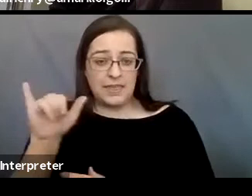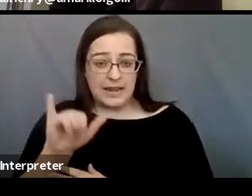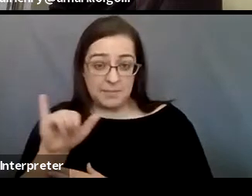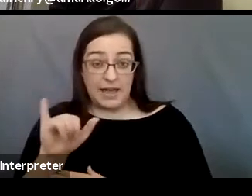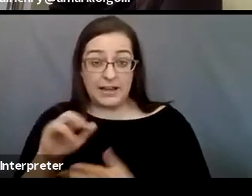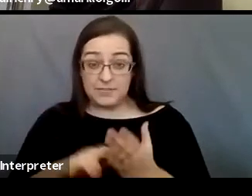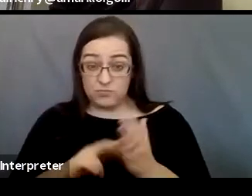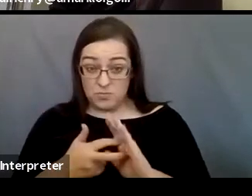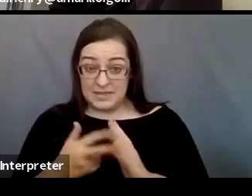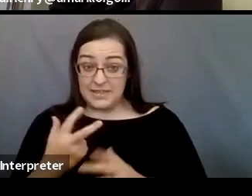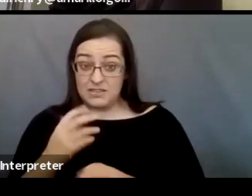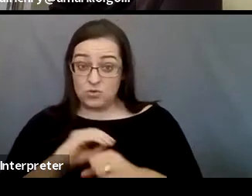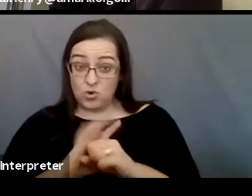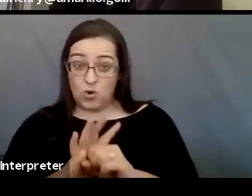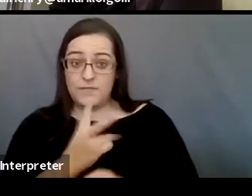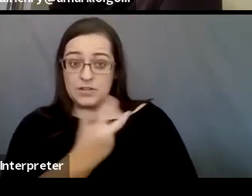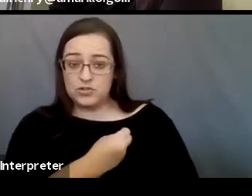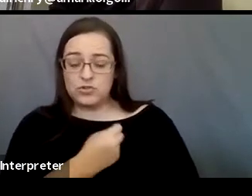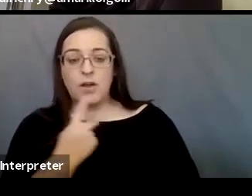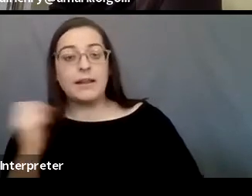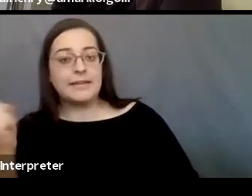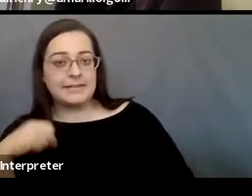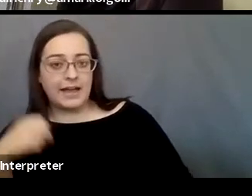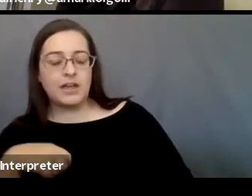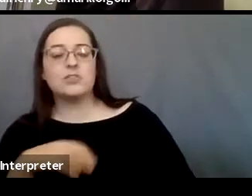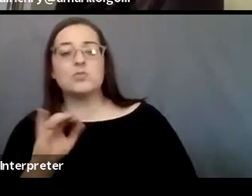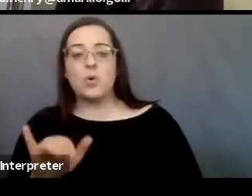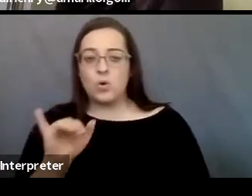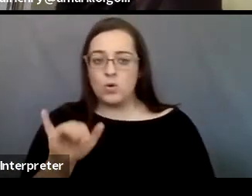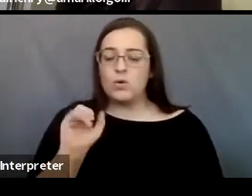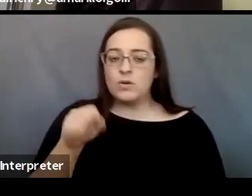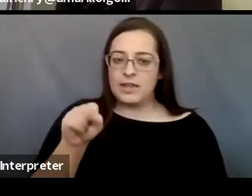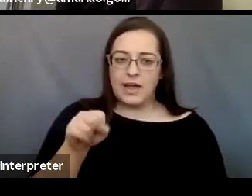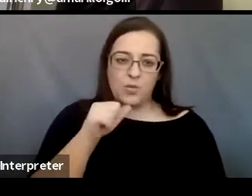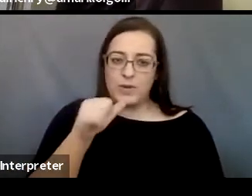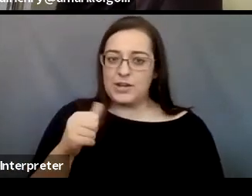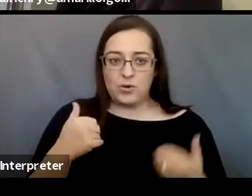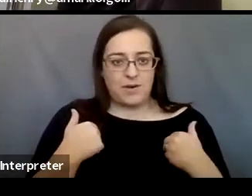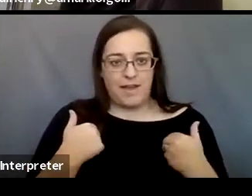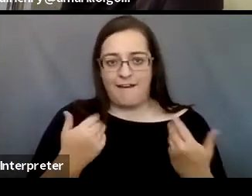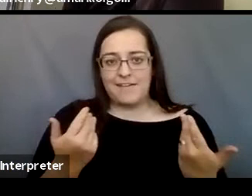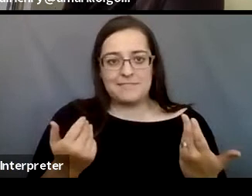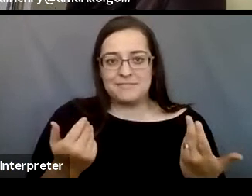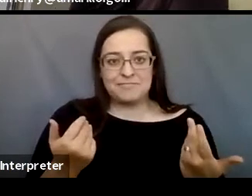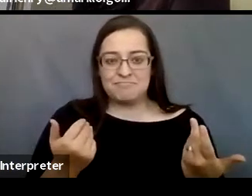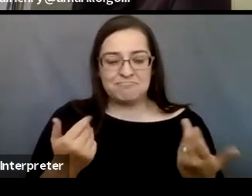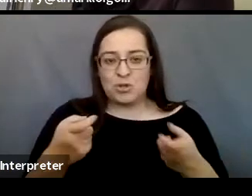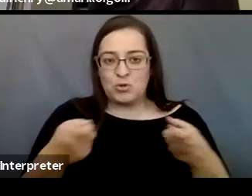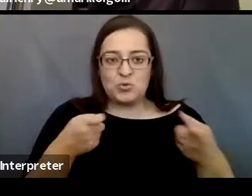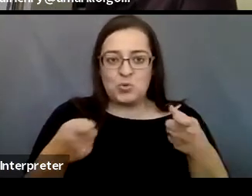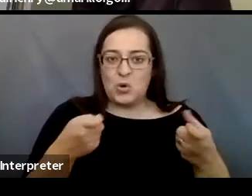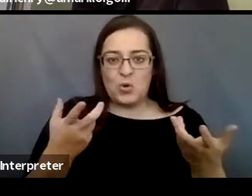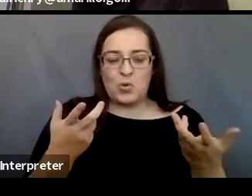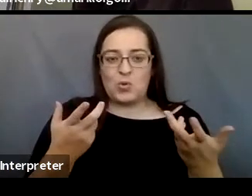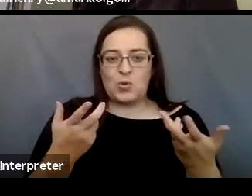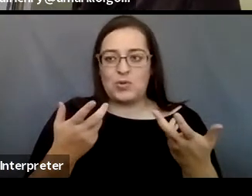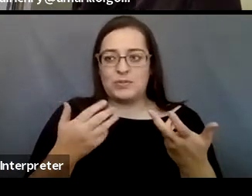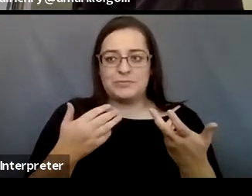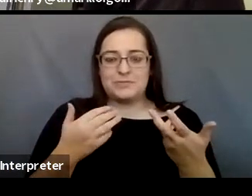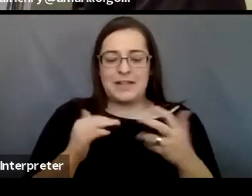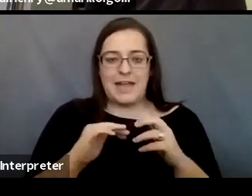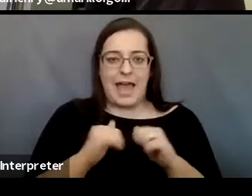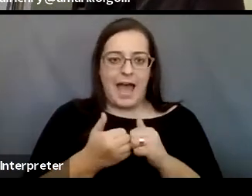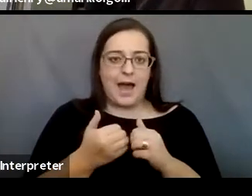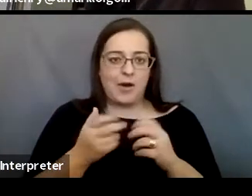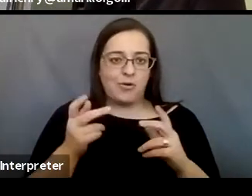you're asking about the vaccine, yeah, we don't have purview over what the hierarchy is going to be outside of the hospital.